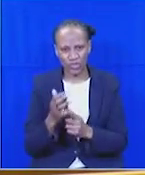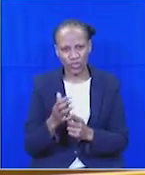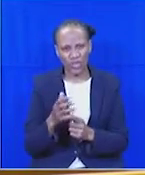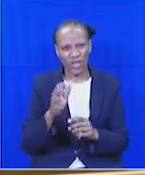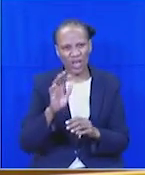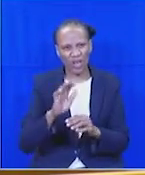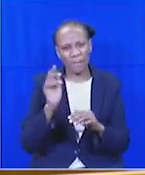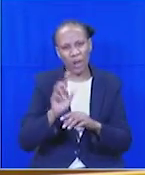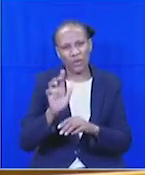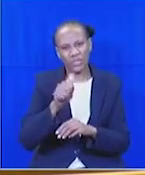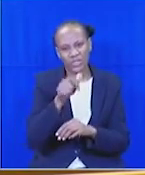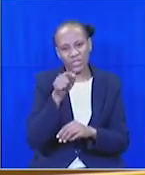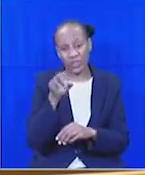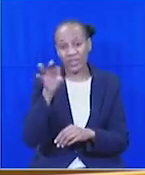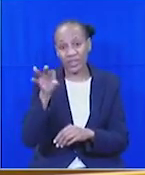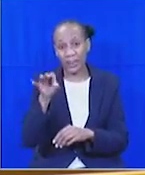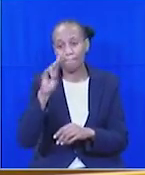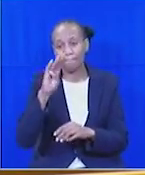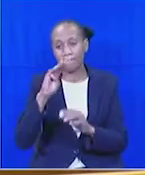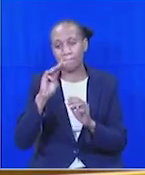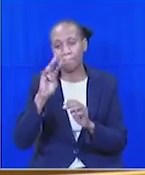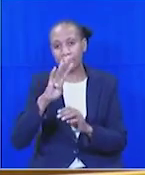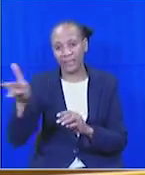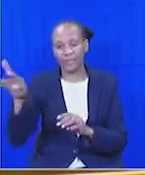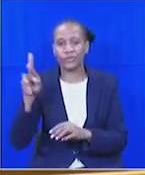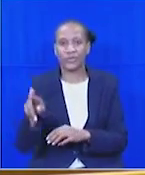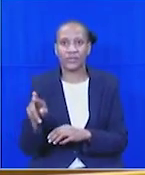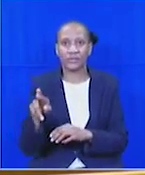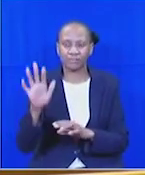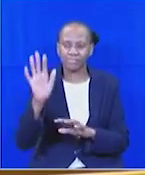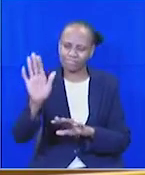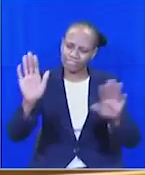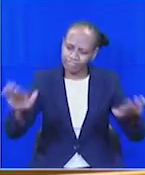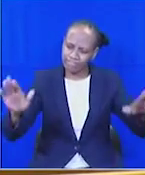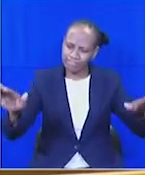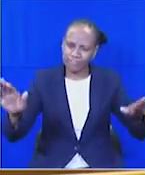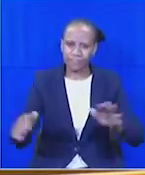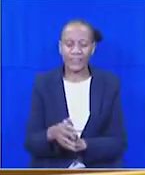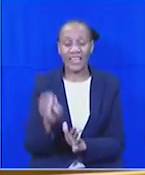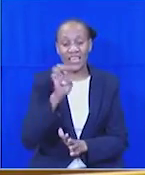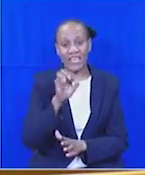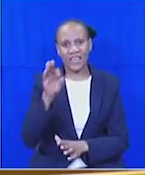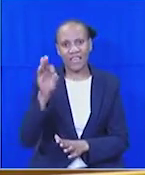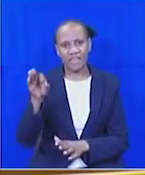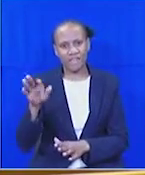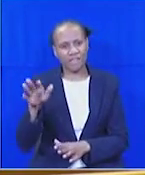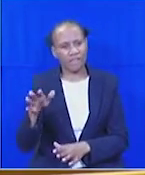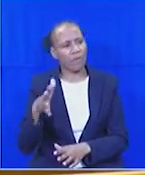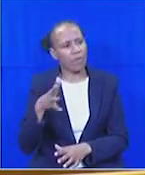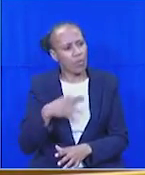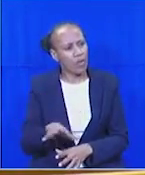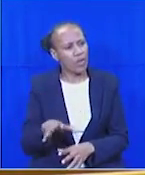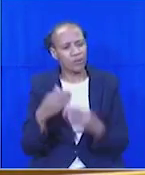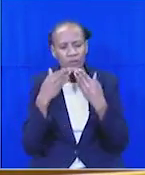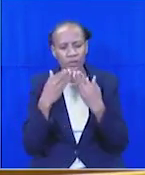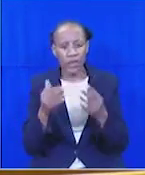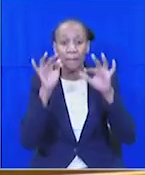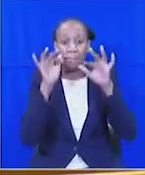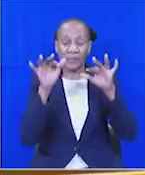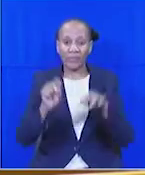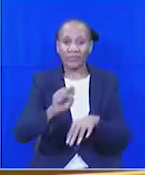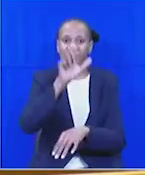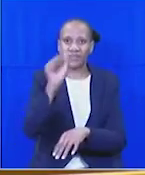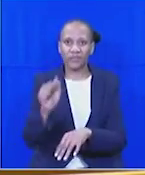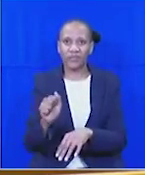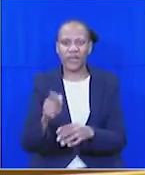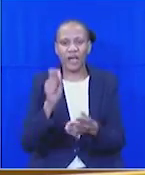6.3 billion. That's all the Minister could. Order, honourable members. The EFF would like to thank the members of public who have sent